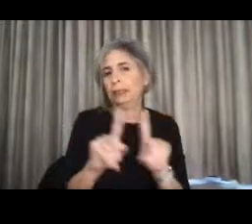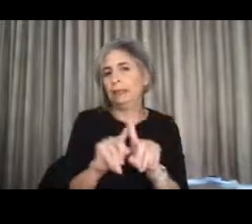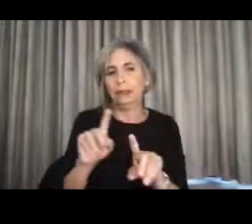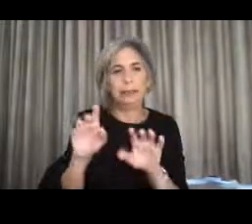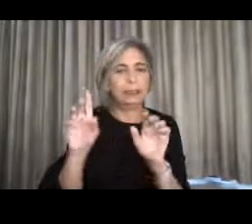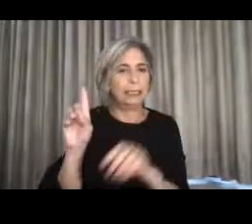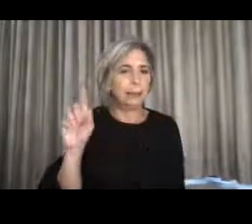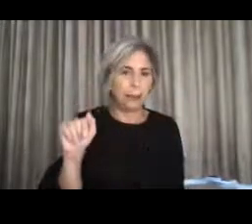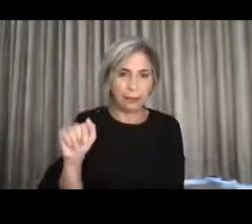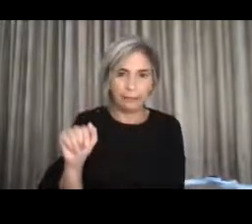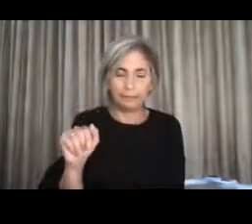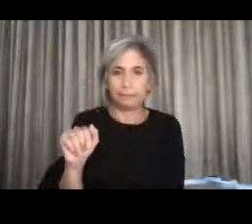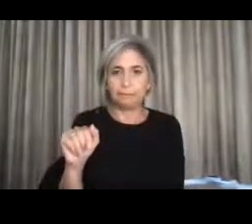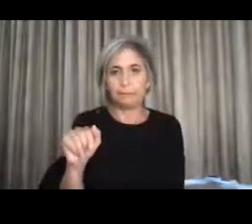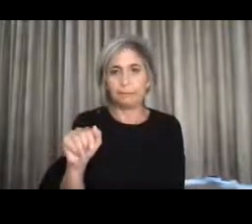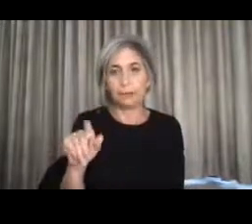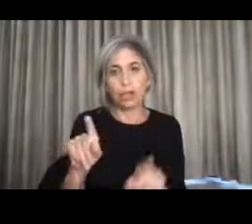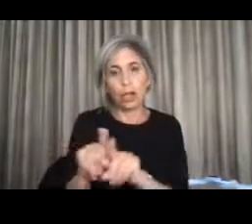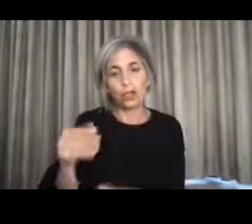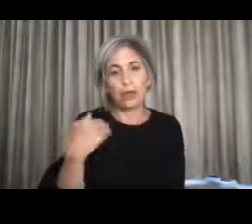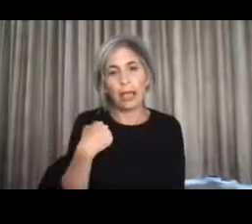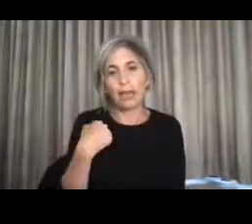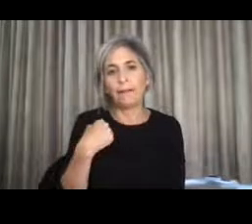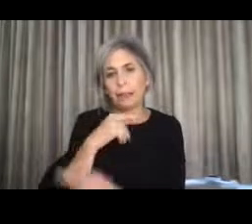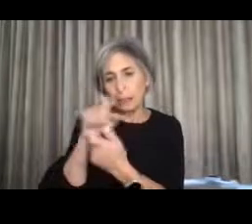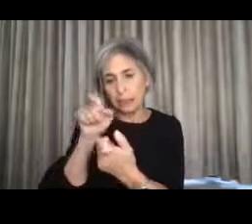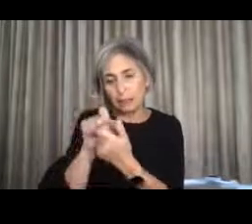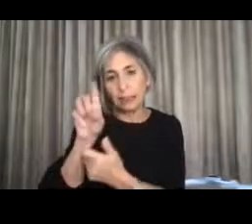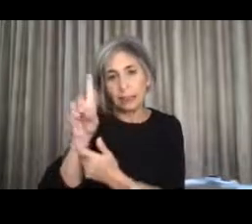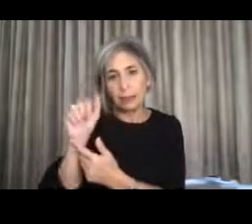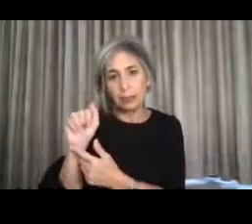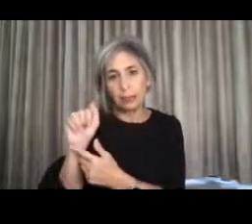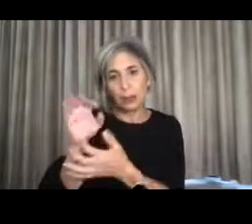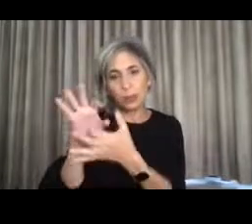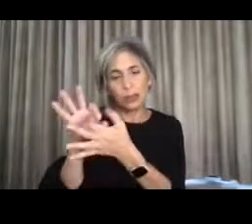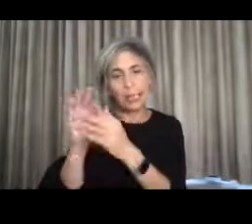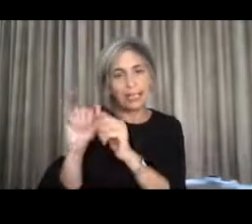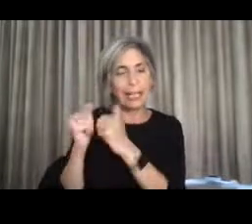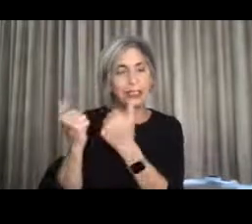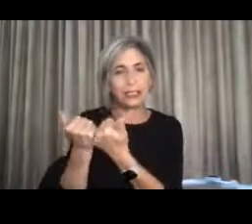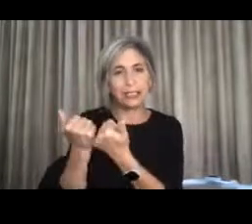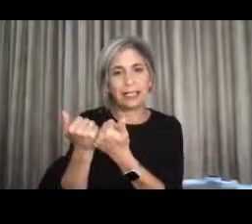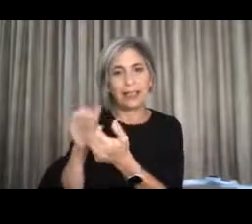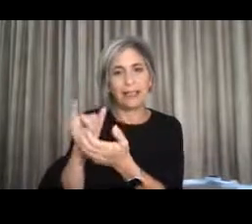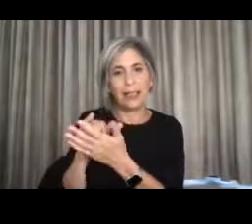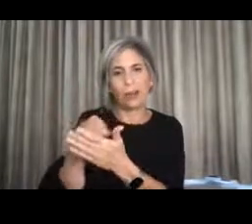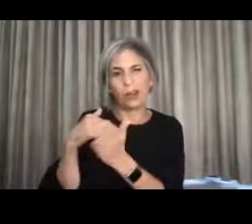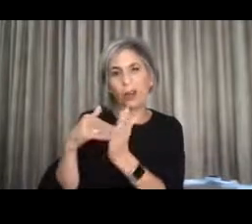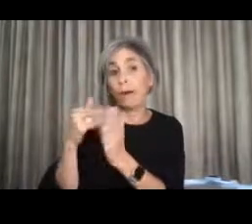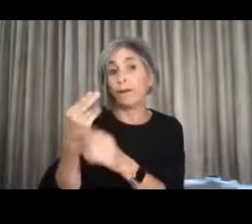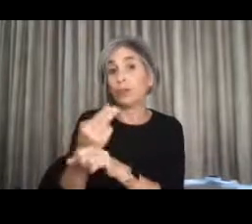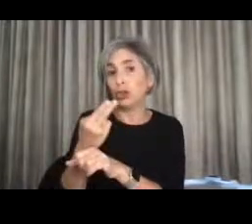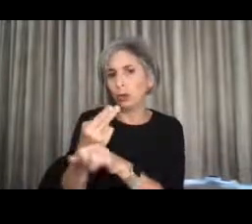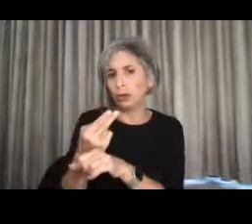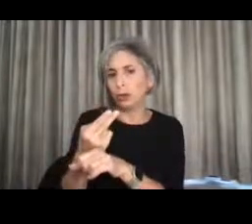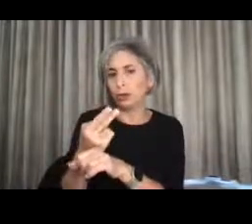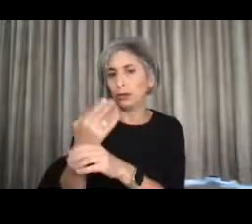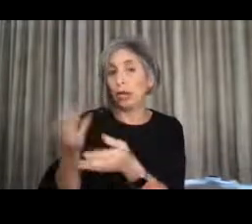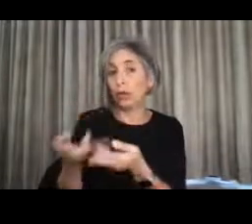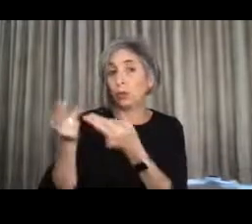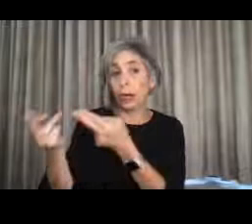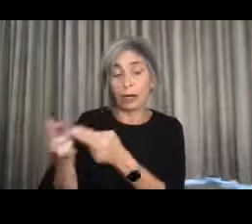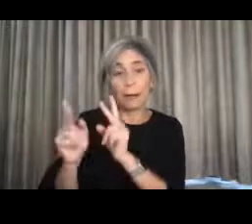disabilities. We also have some specific disability related agencies that we often use and recommend other people